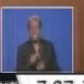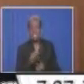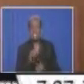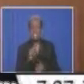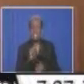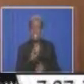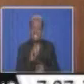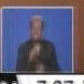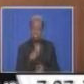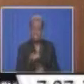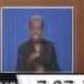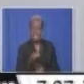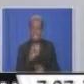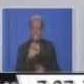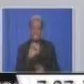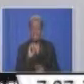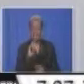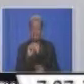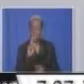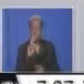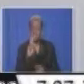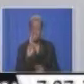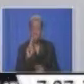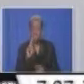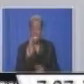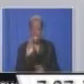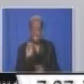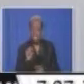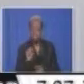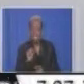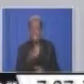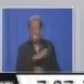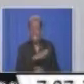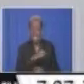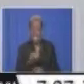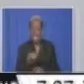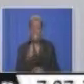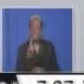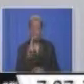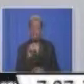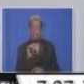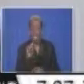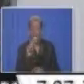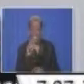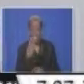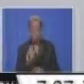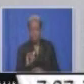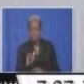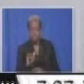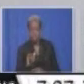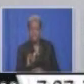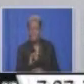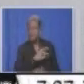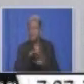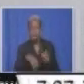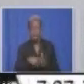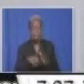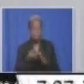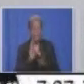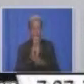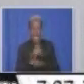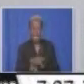to dairy, and dairy isn't one of the things that's in any of the medications, it's all plant-based. But unless you